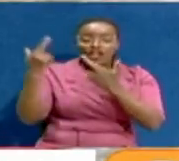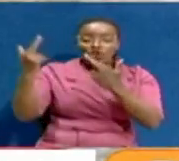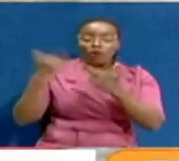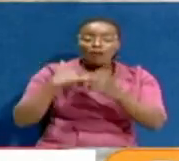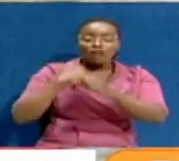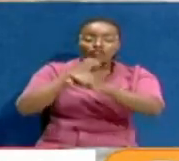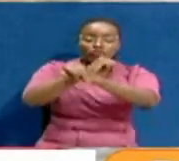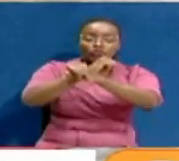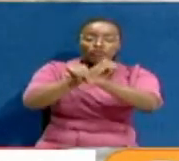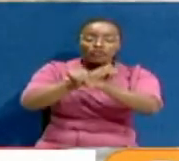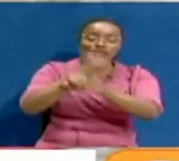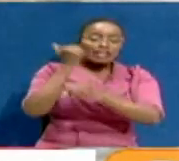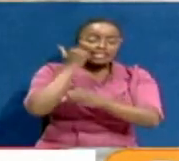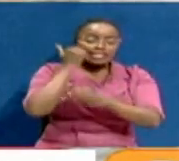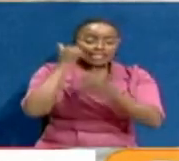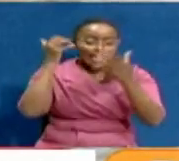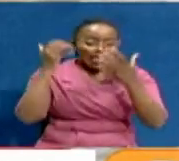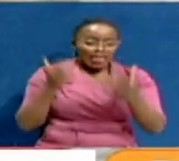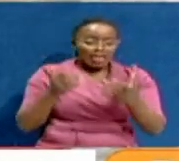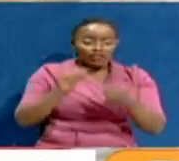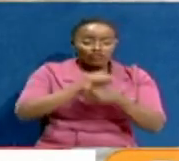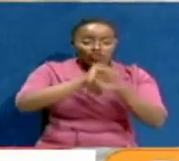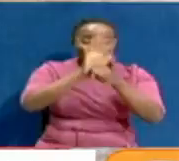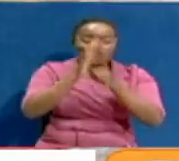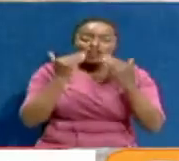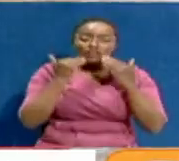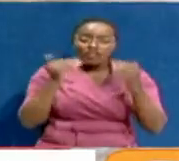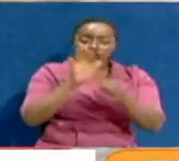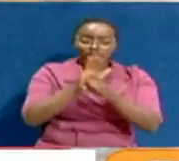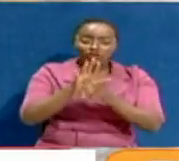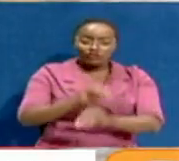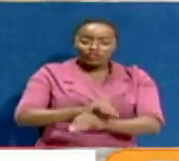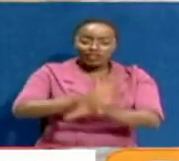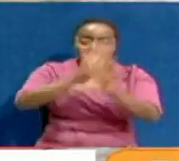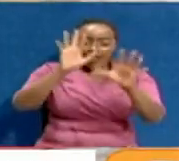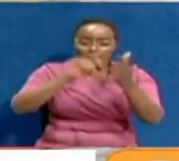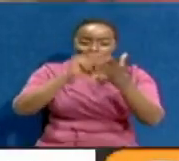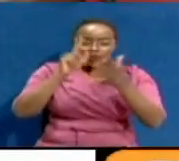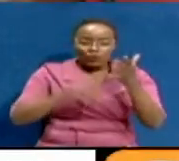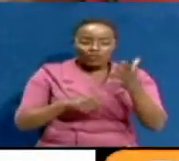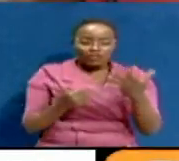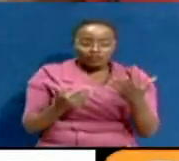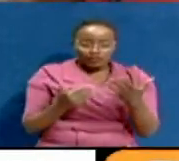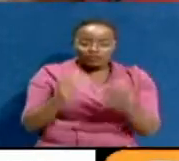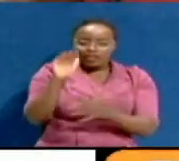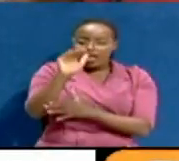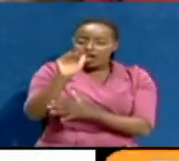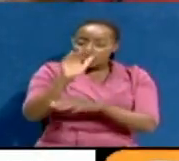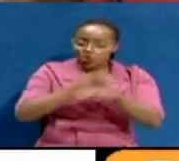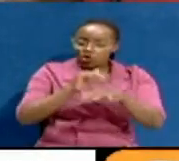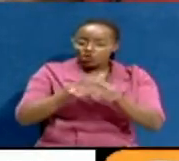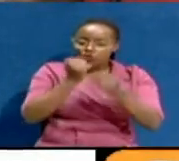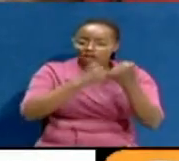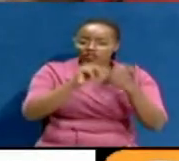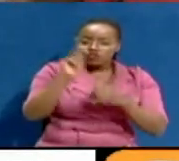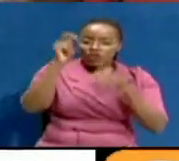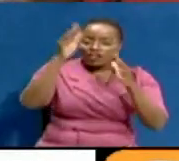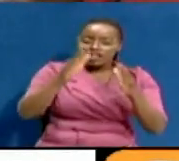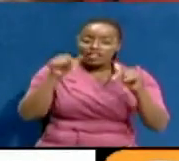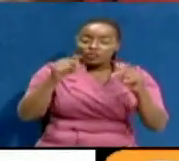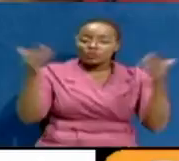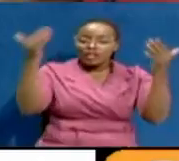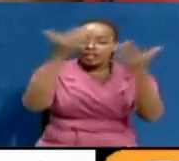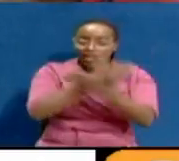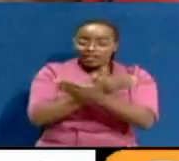of preventing severe disease. Okay, thank you for that clarification. So what is the call to action to Kenya for Kenyans